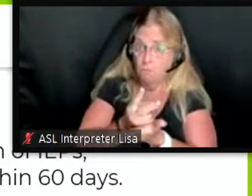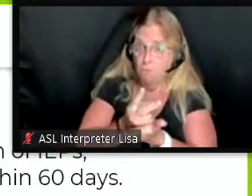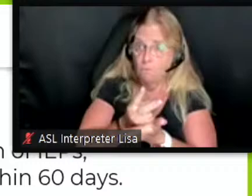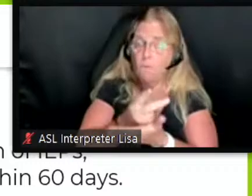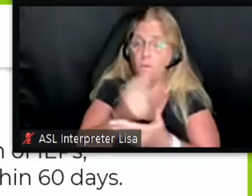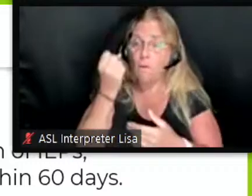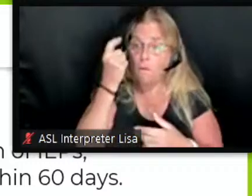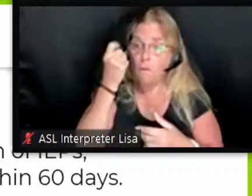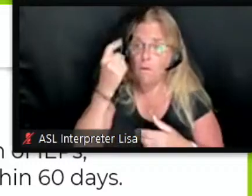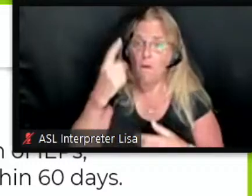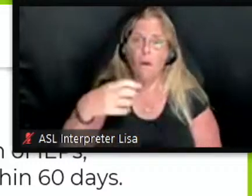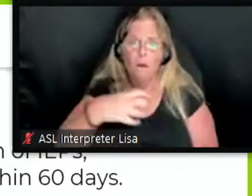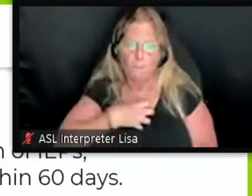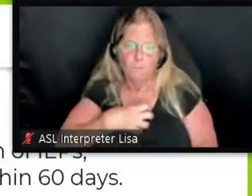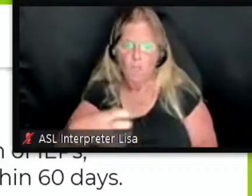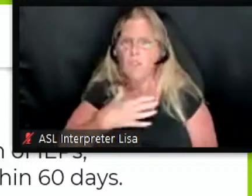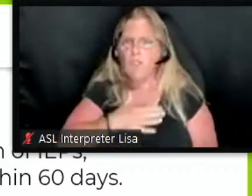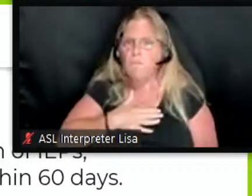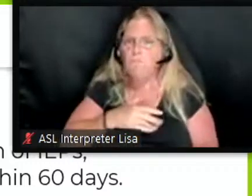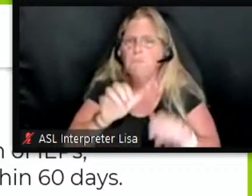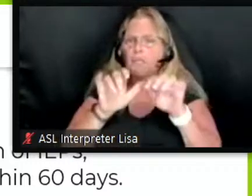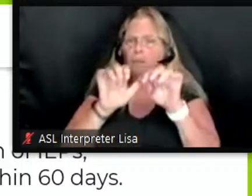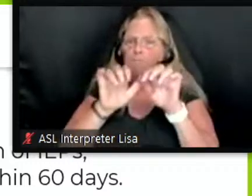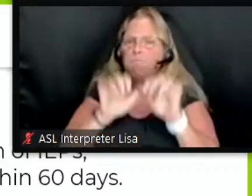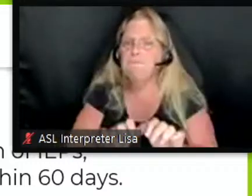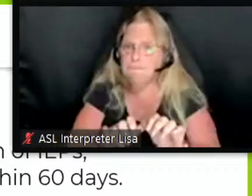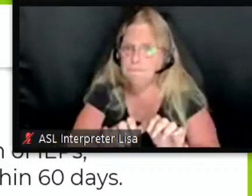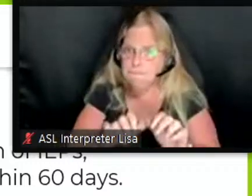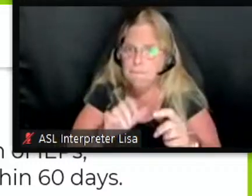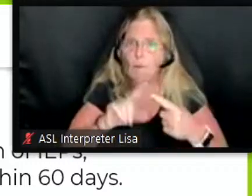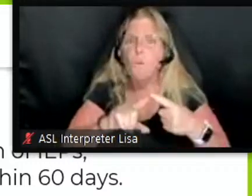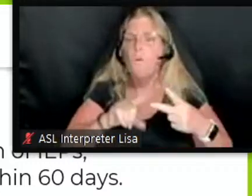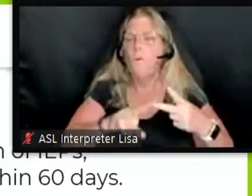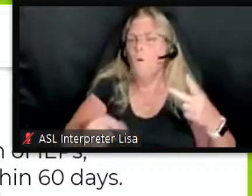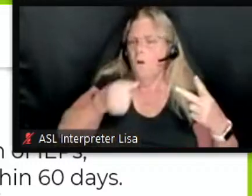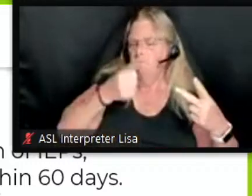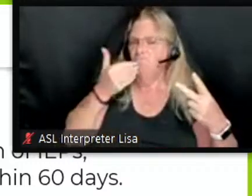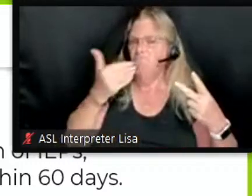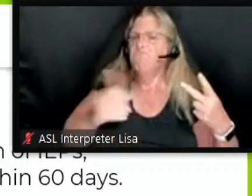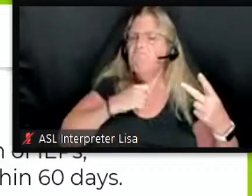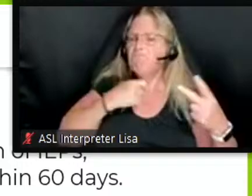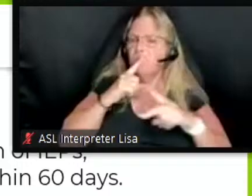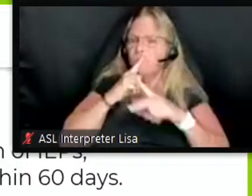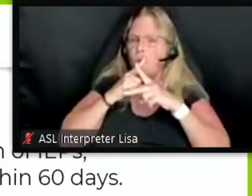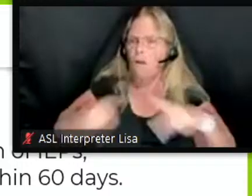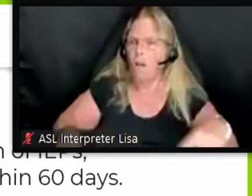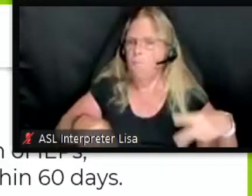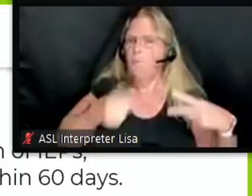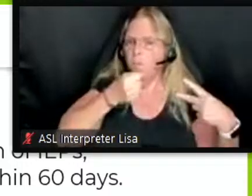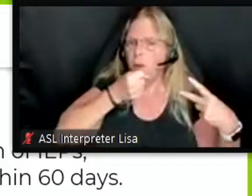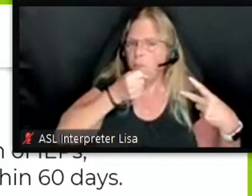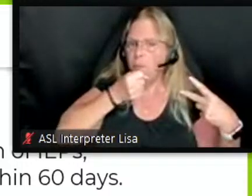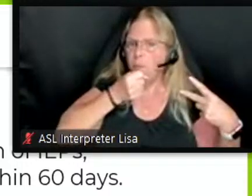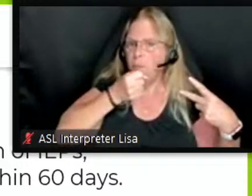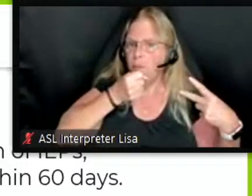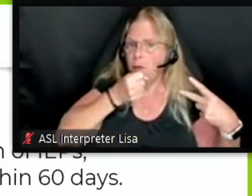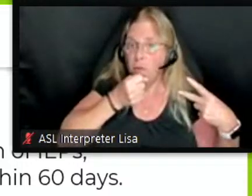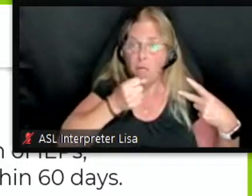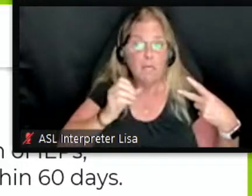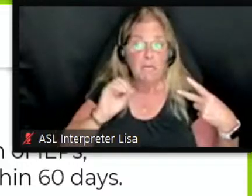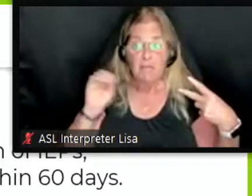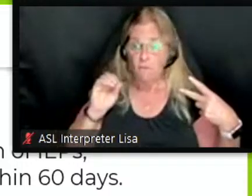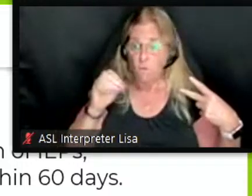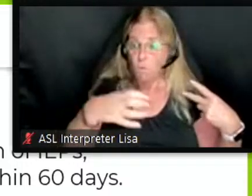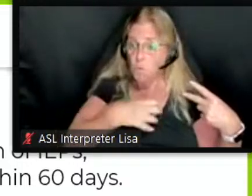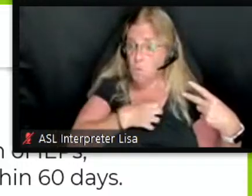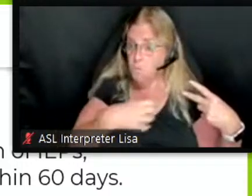note it in the chat or unmute, and otherwise we're going to take that as assent on that recommendation and move